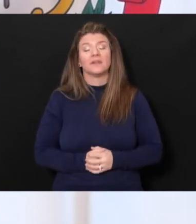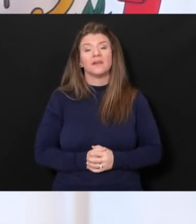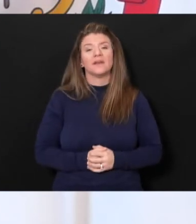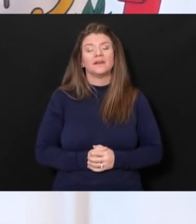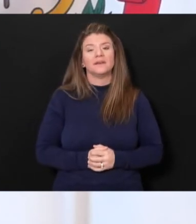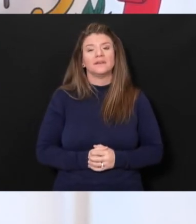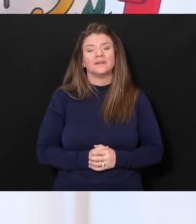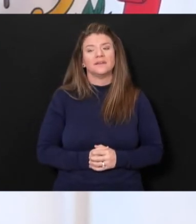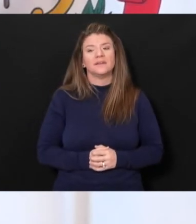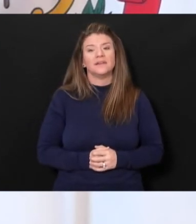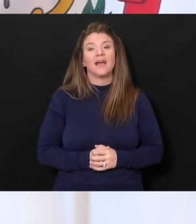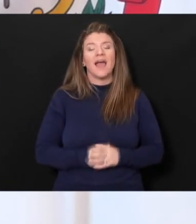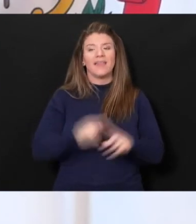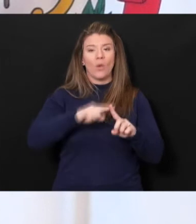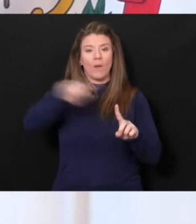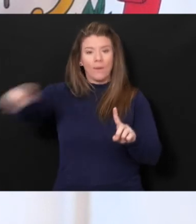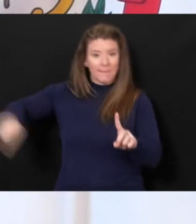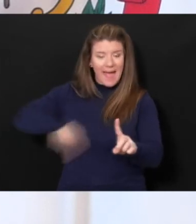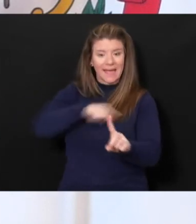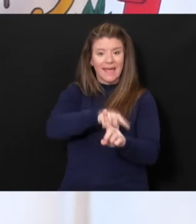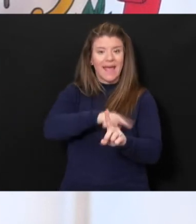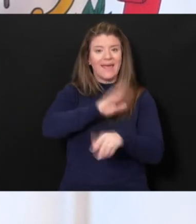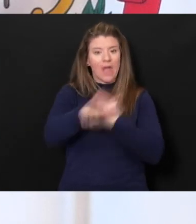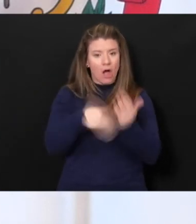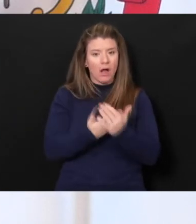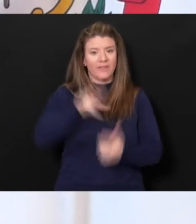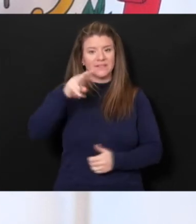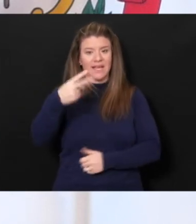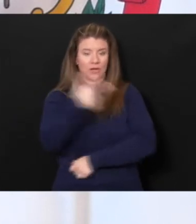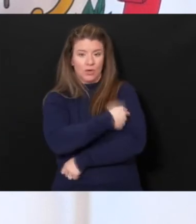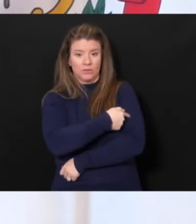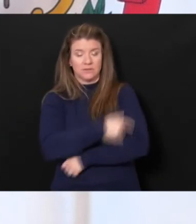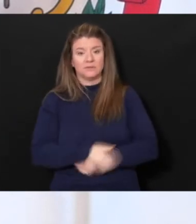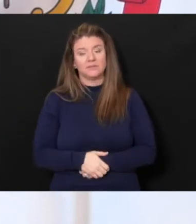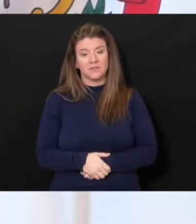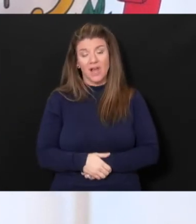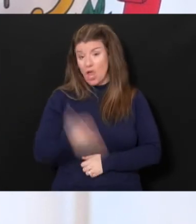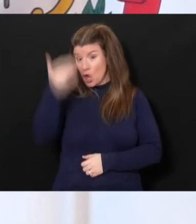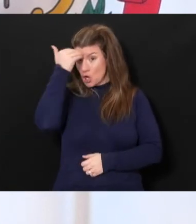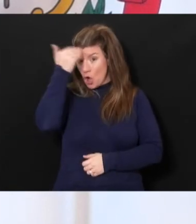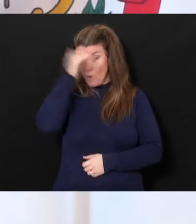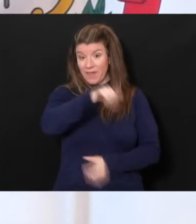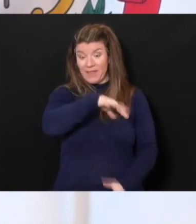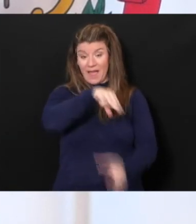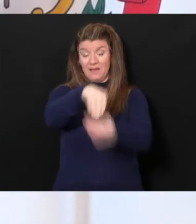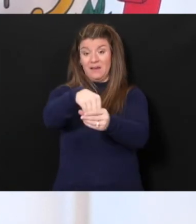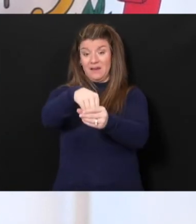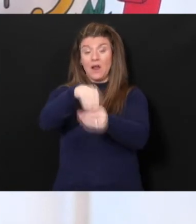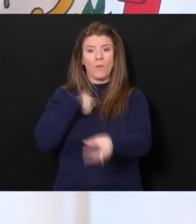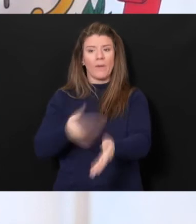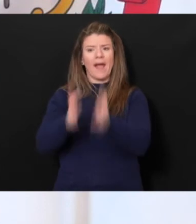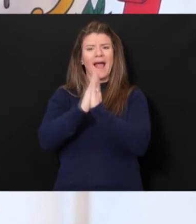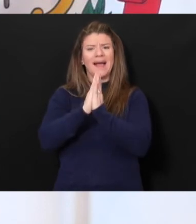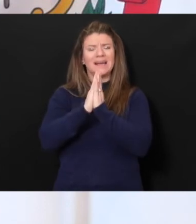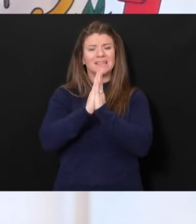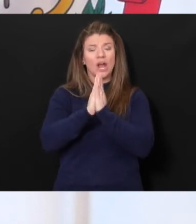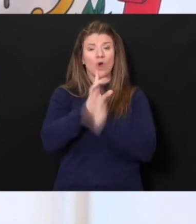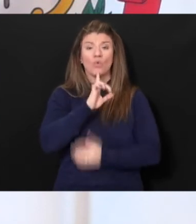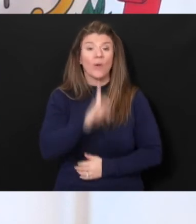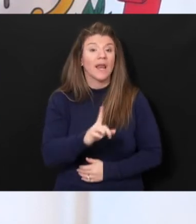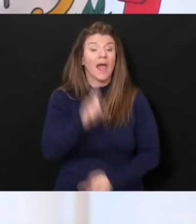right around and went back and got them all on the second dose. Now, in all of that, we were asked, that really until